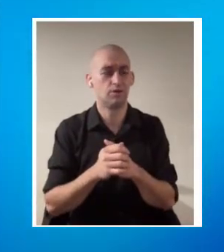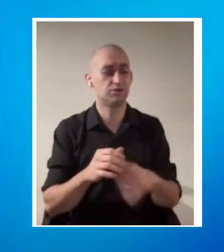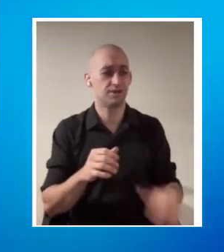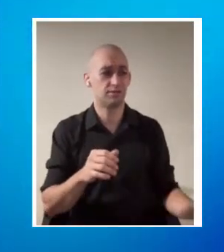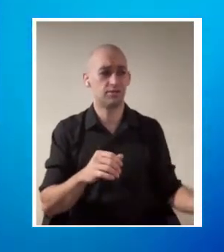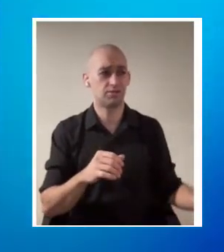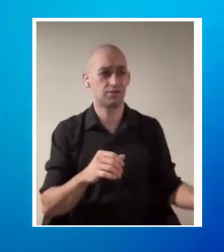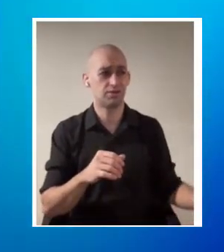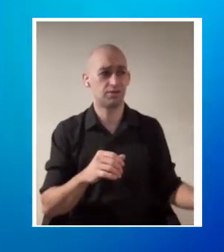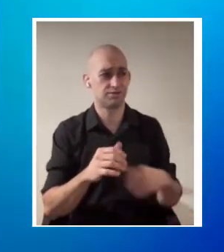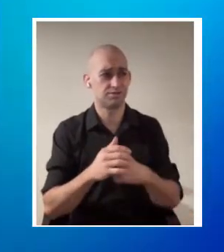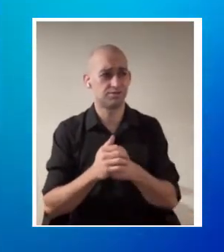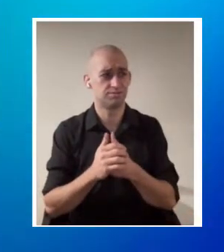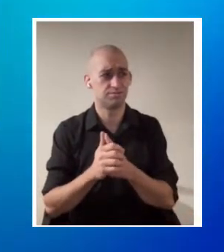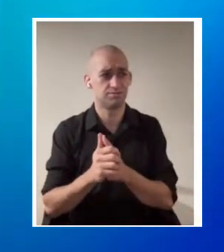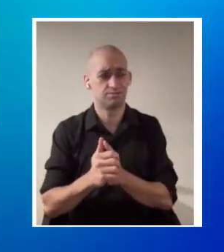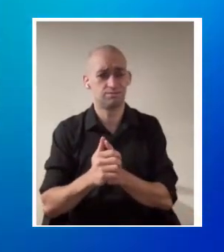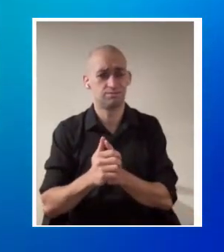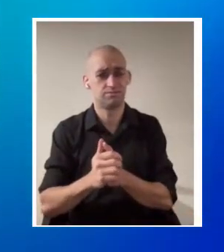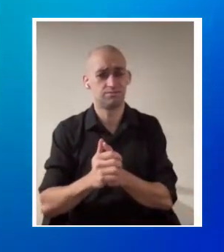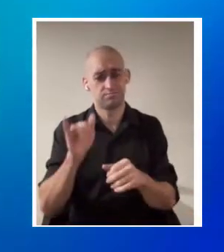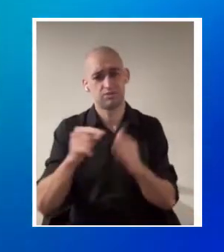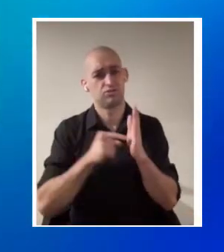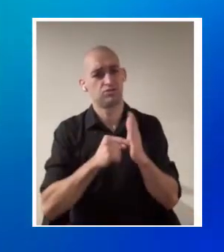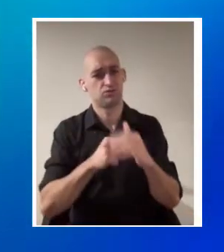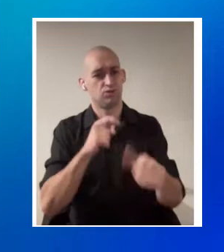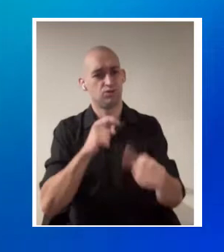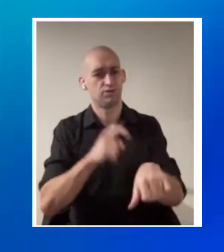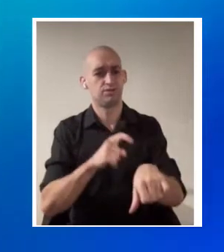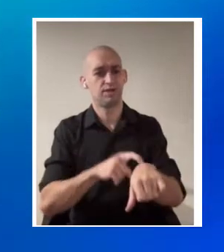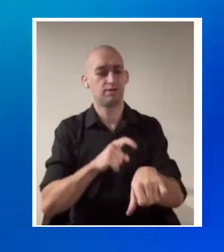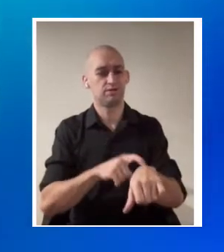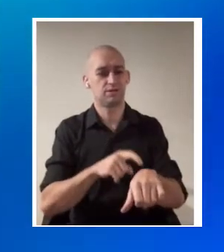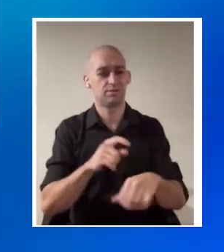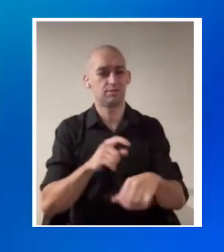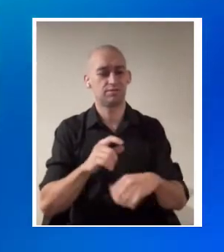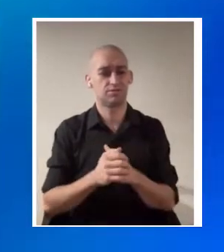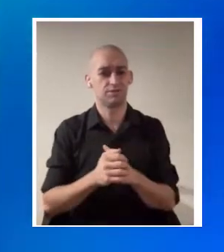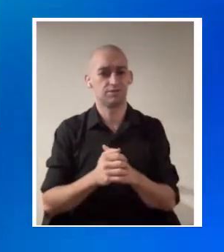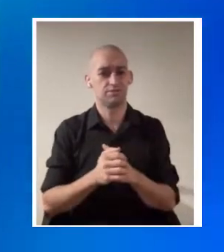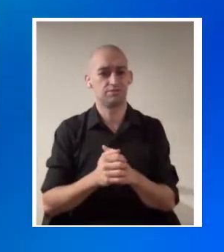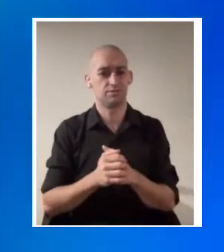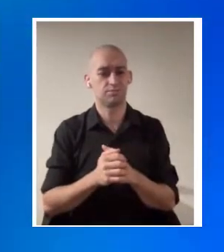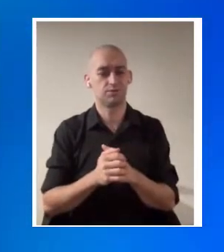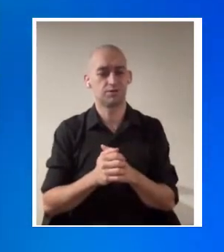be at ease before showtime. Okay. It's a little